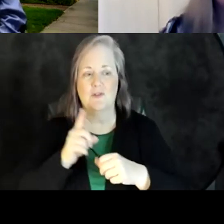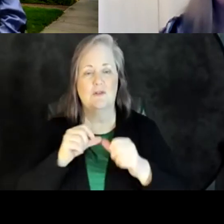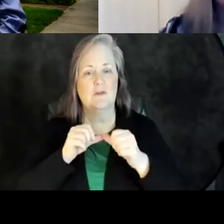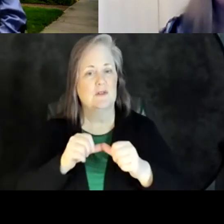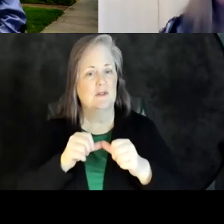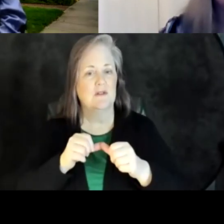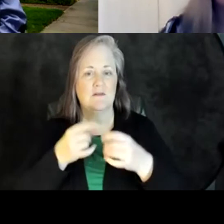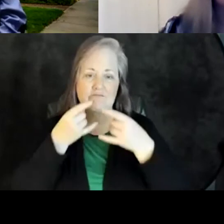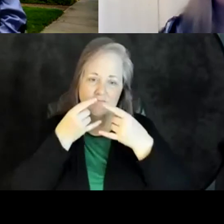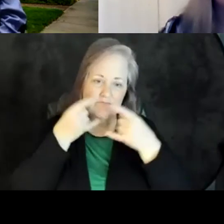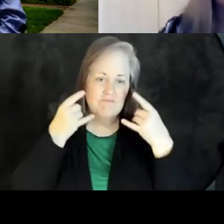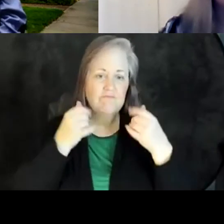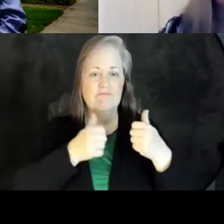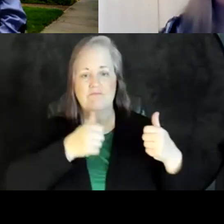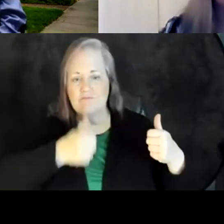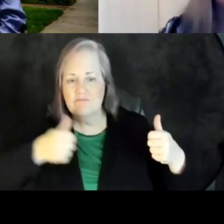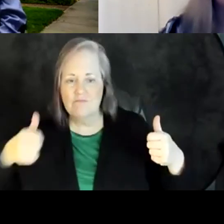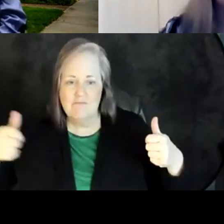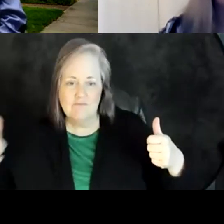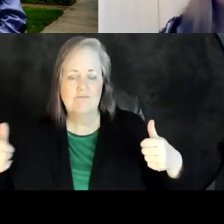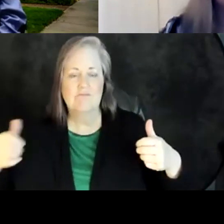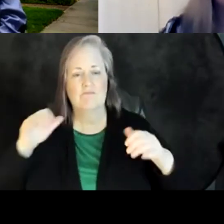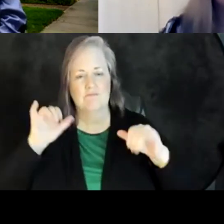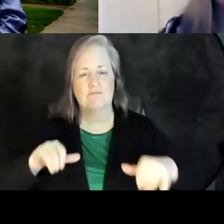follow all of the precautions.